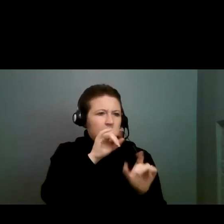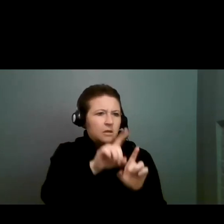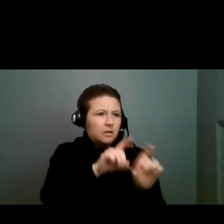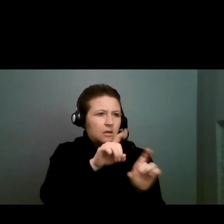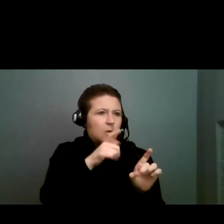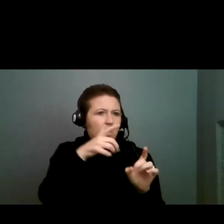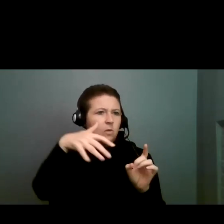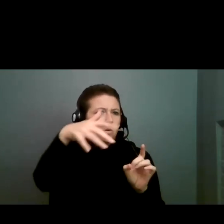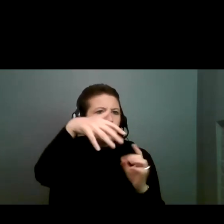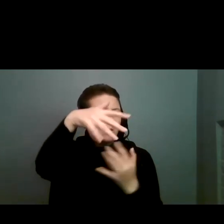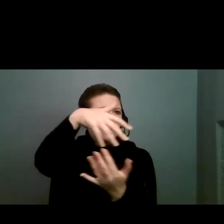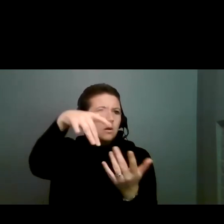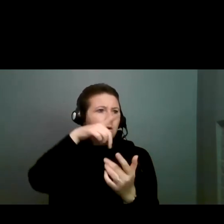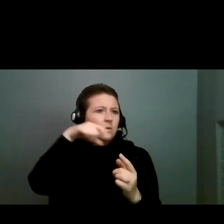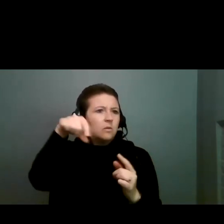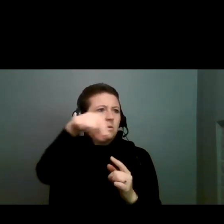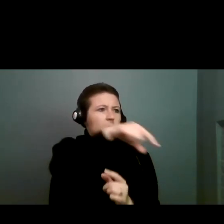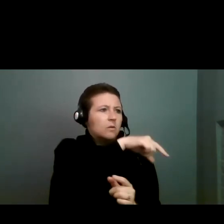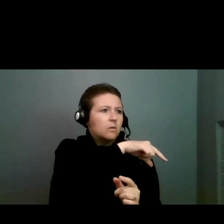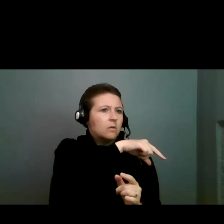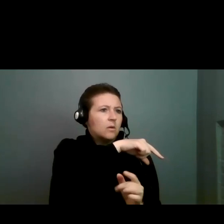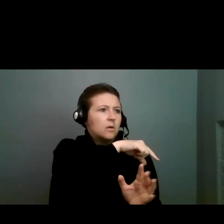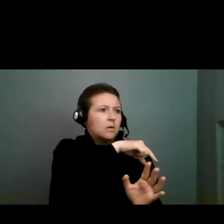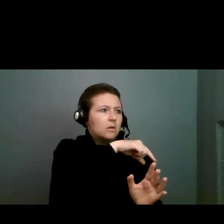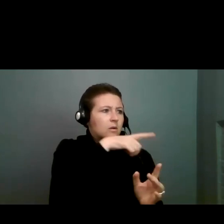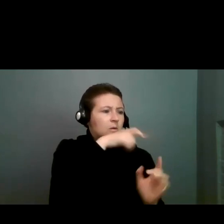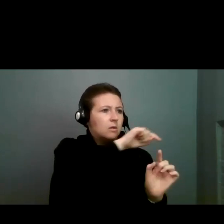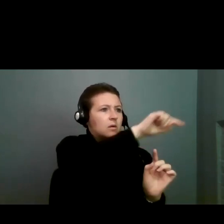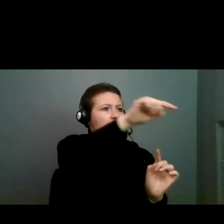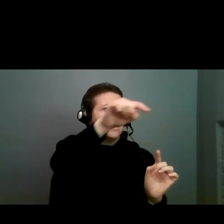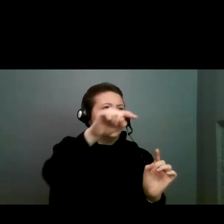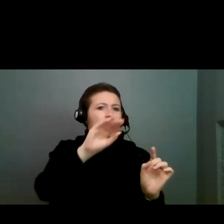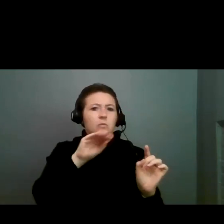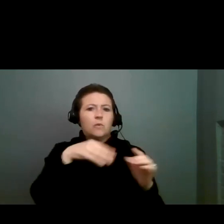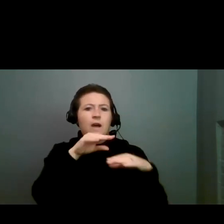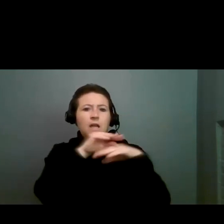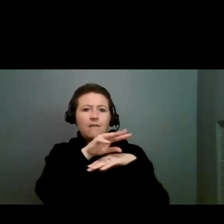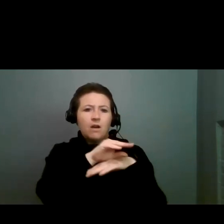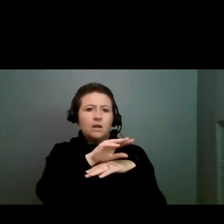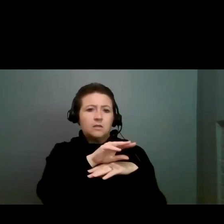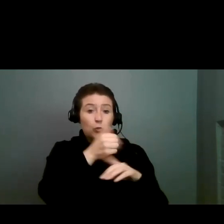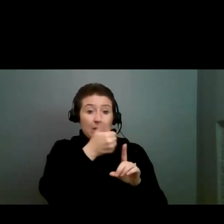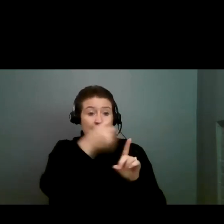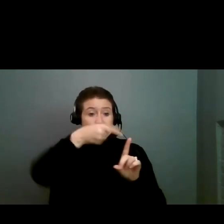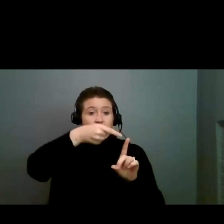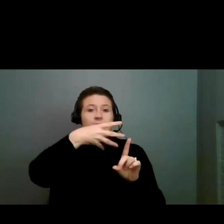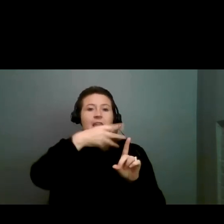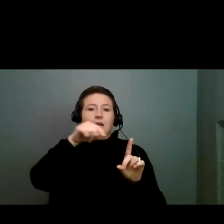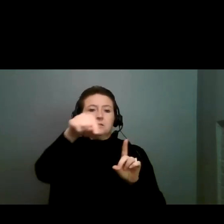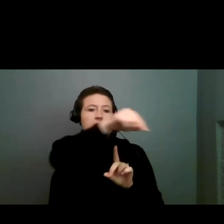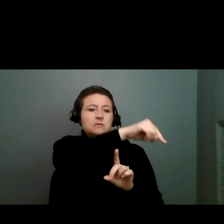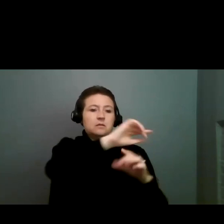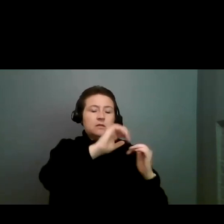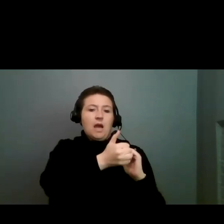who their contacts are, and provide advice both to the cases and their contacts about how to stop it